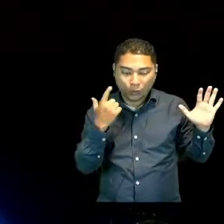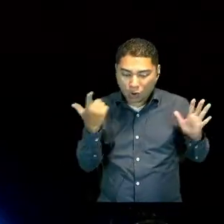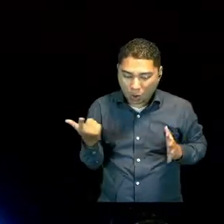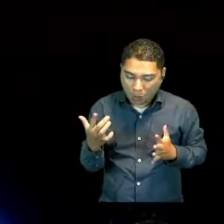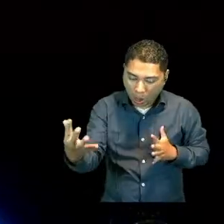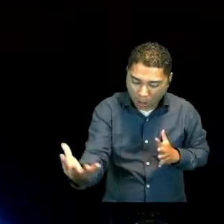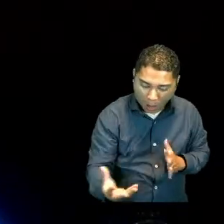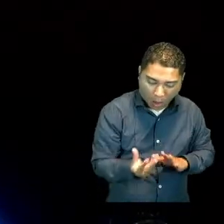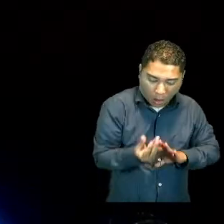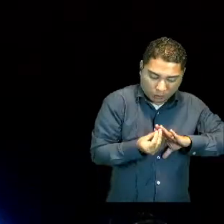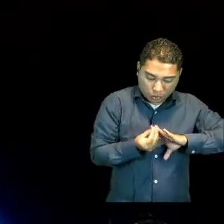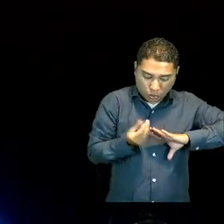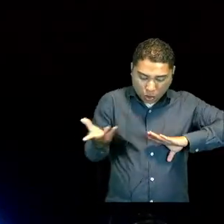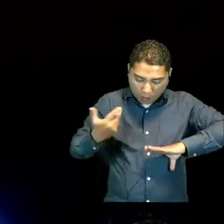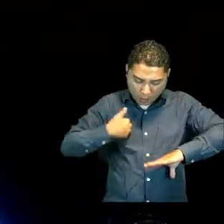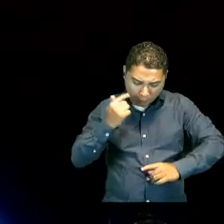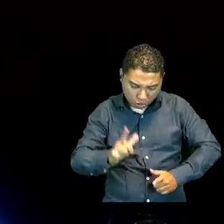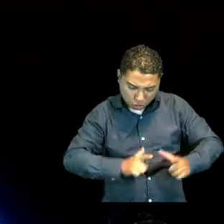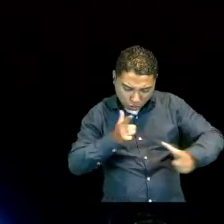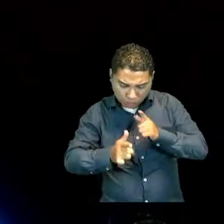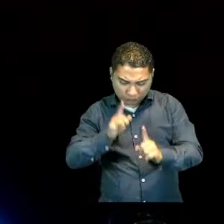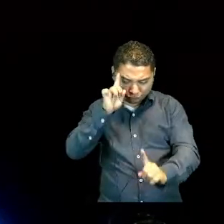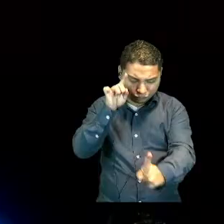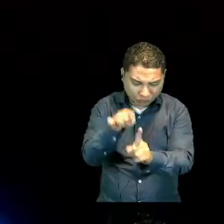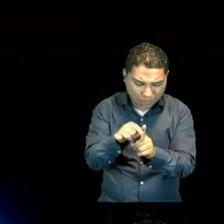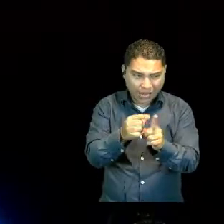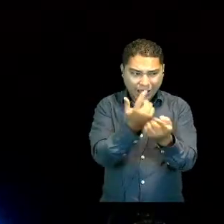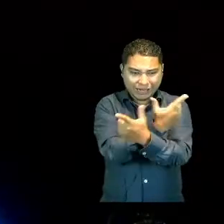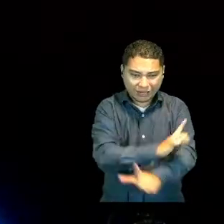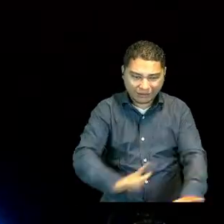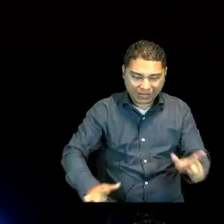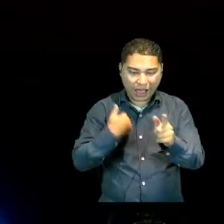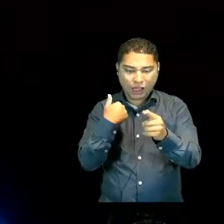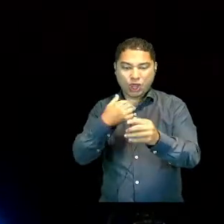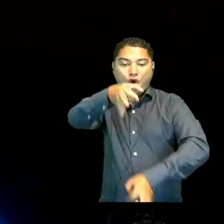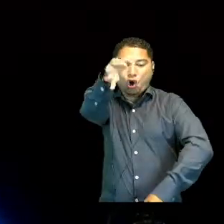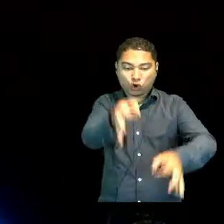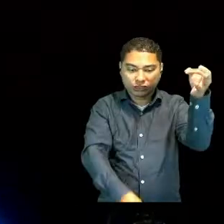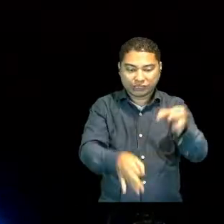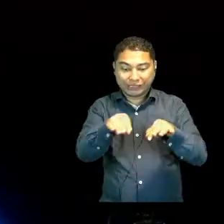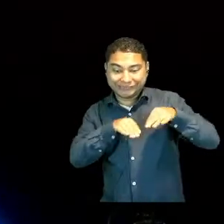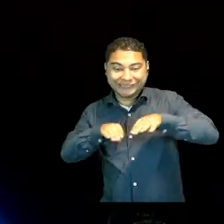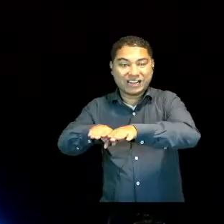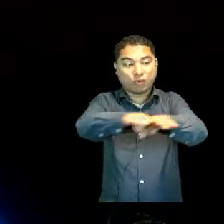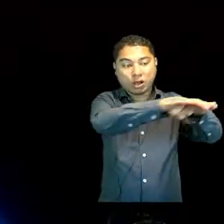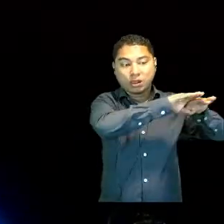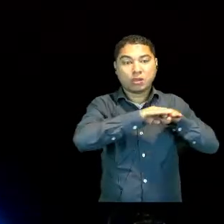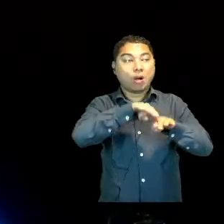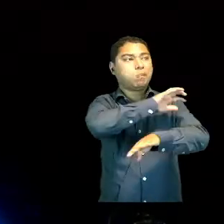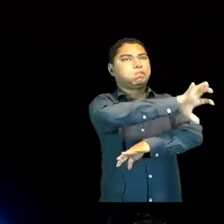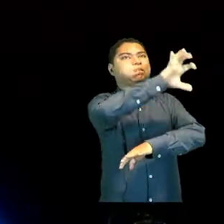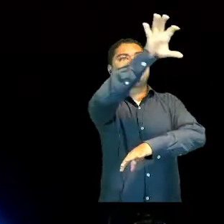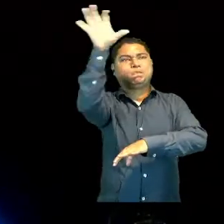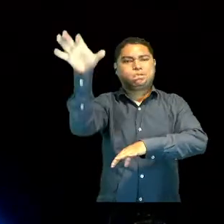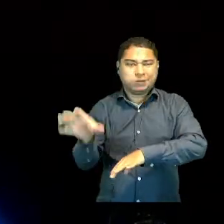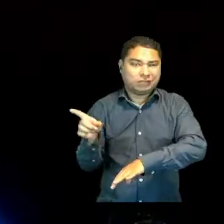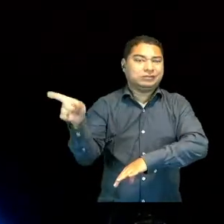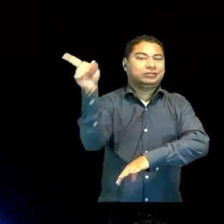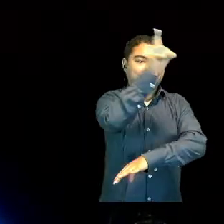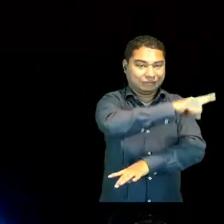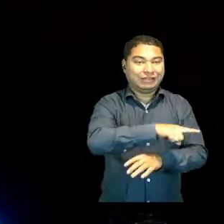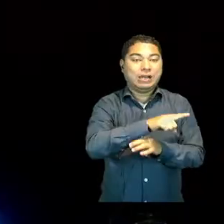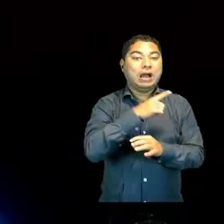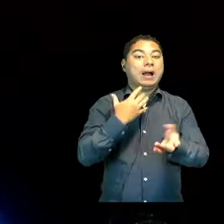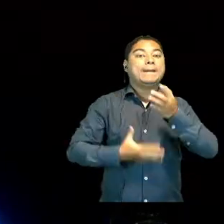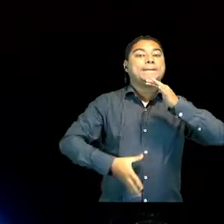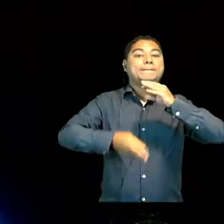and equality all over the world. You know, although we are increasingly able to single out